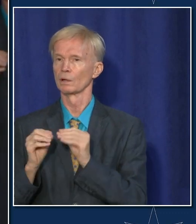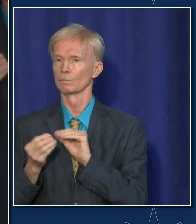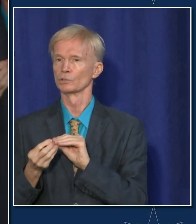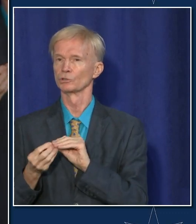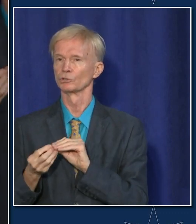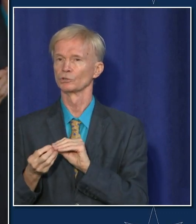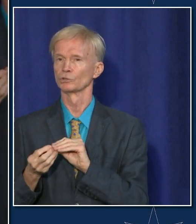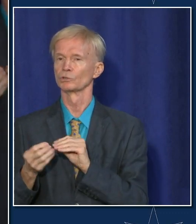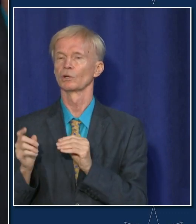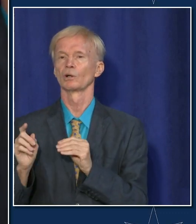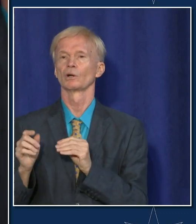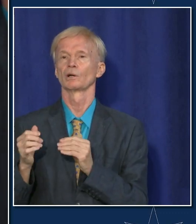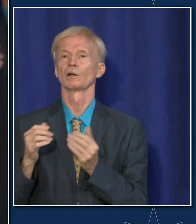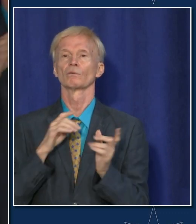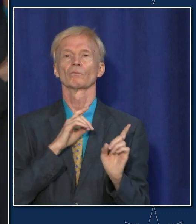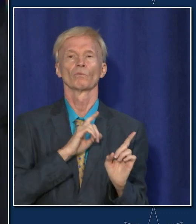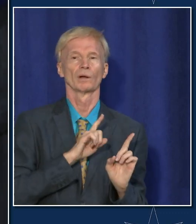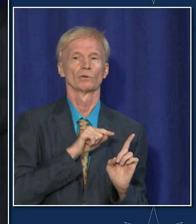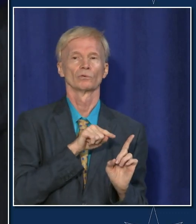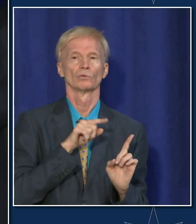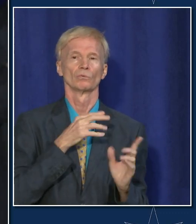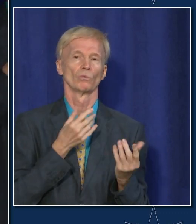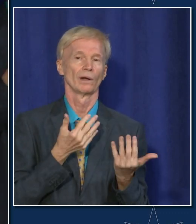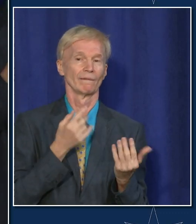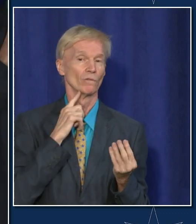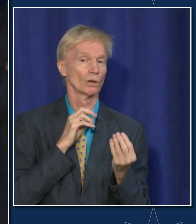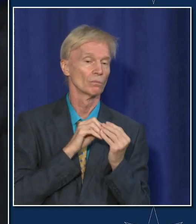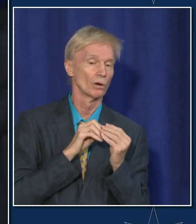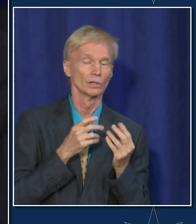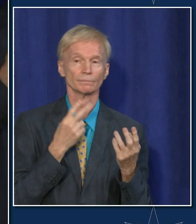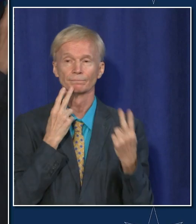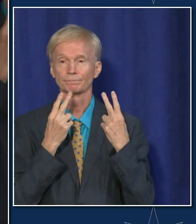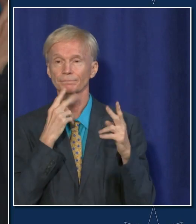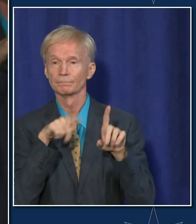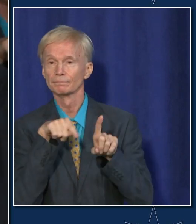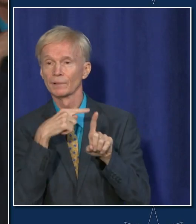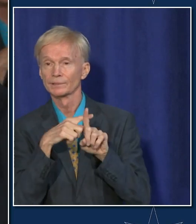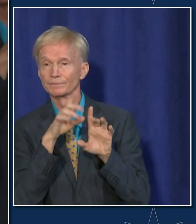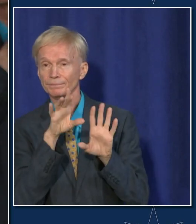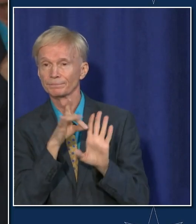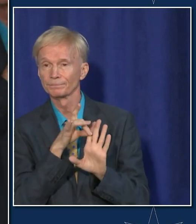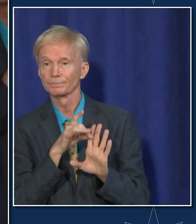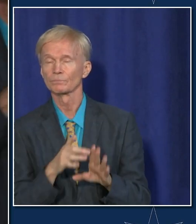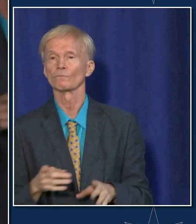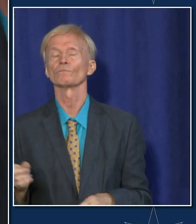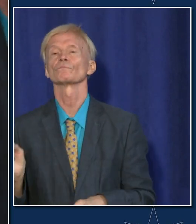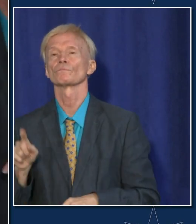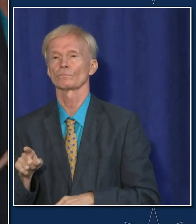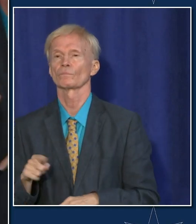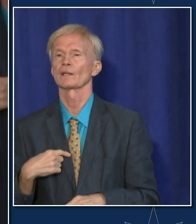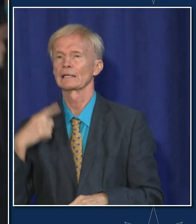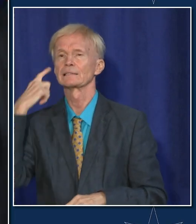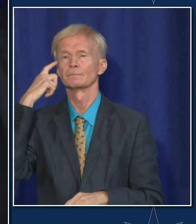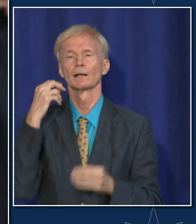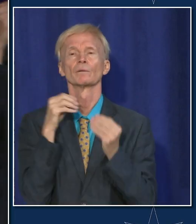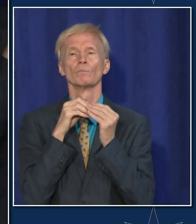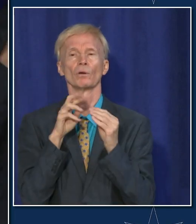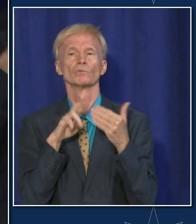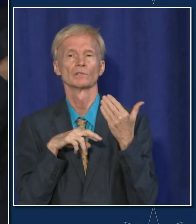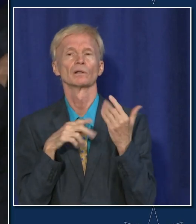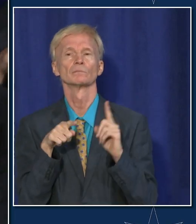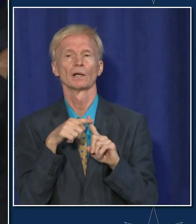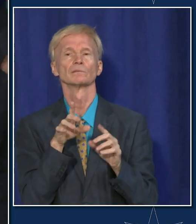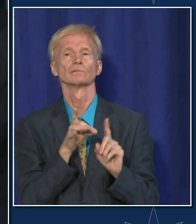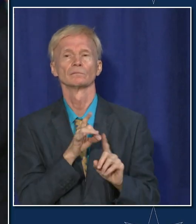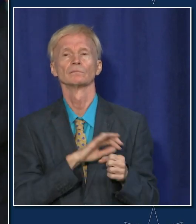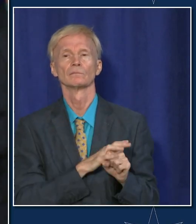up there were estimates at this point. So does that mean you're waiting for more positives? Yeah, I expect we may see some more positives come in. Not new people